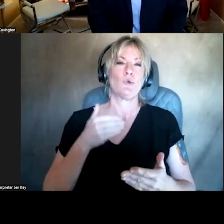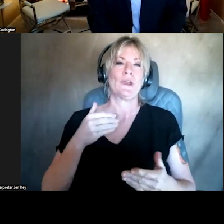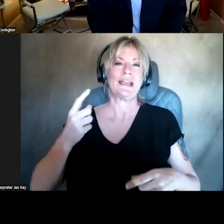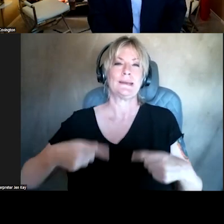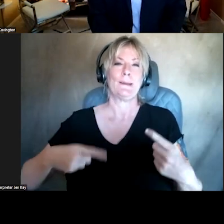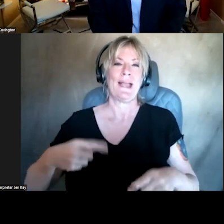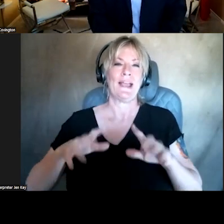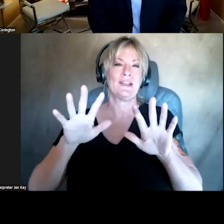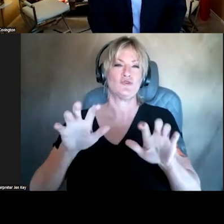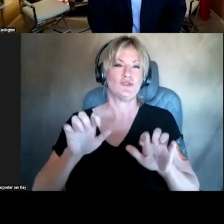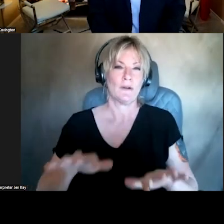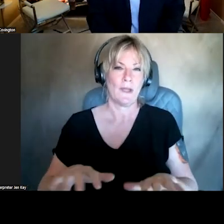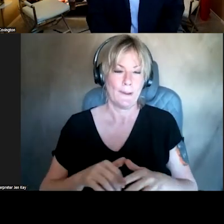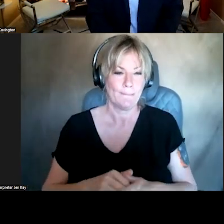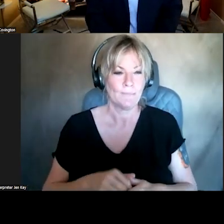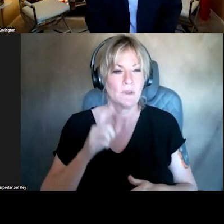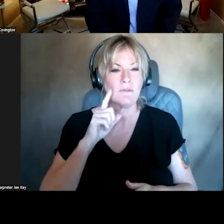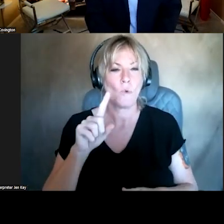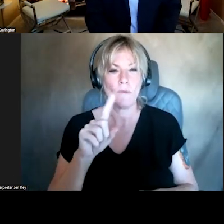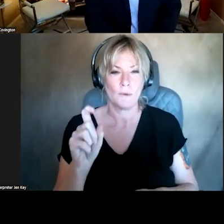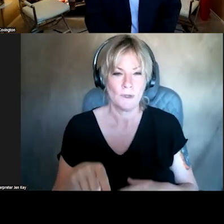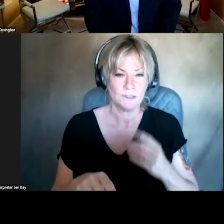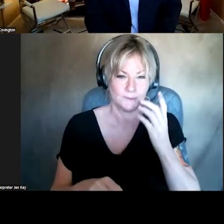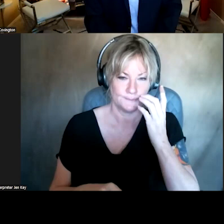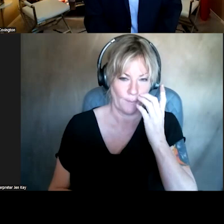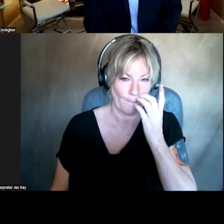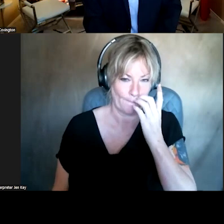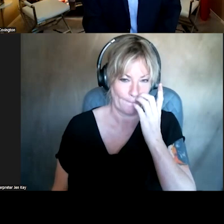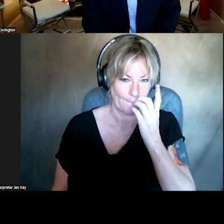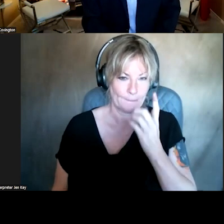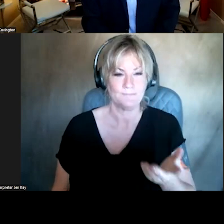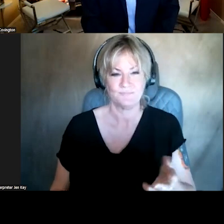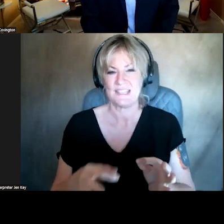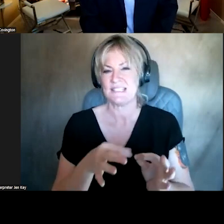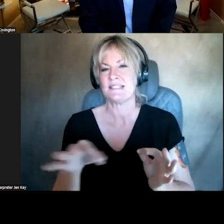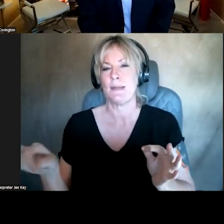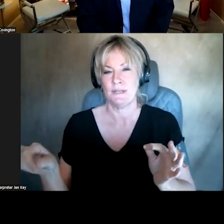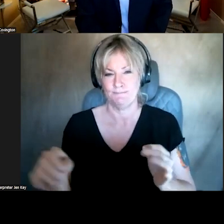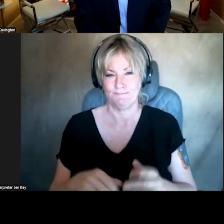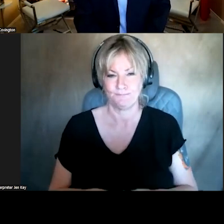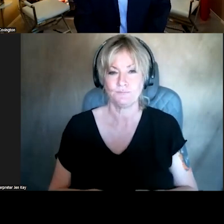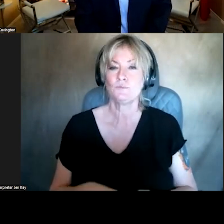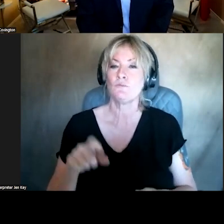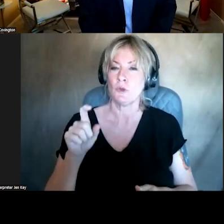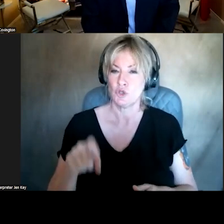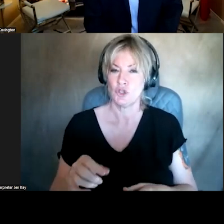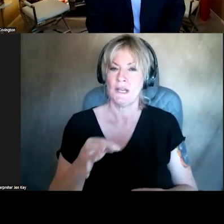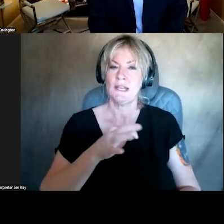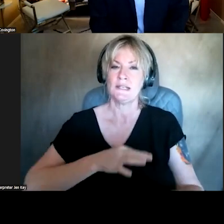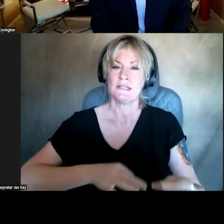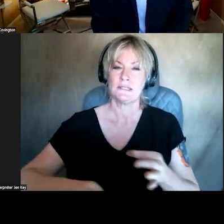baseline for the question, or I should say the statement. We should substitute the